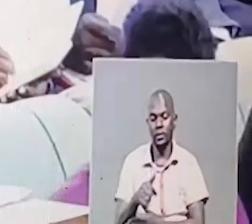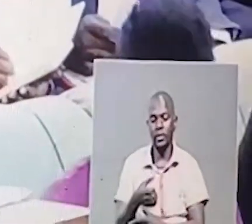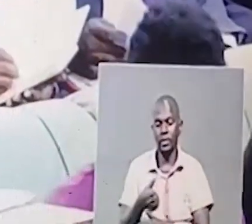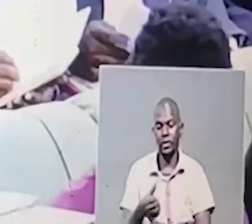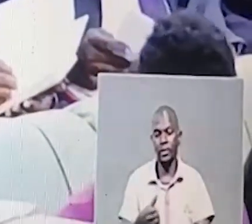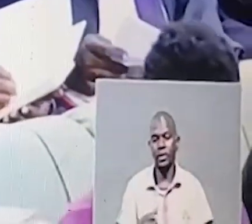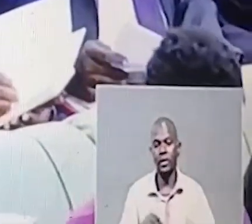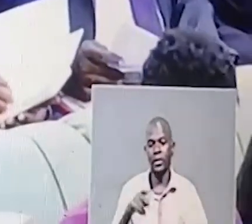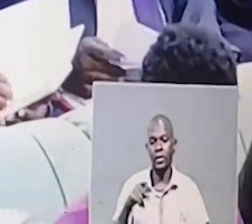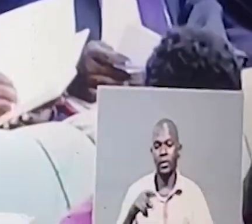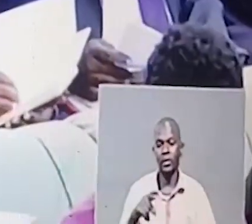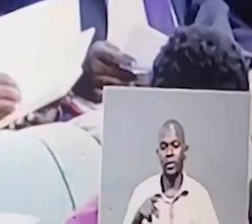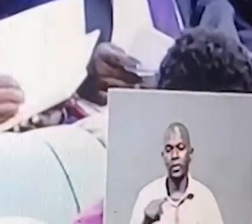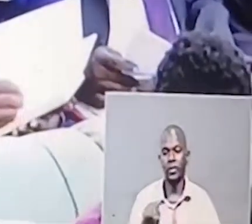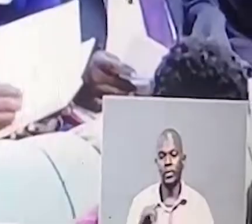Finance Management Act,